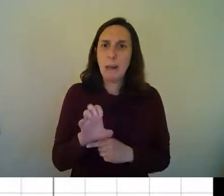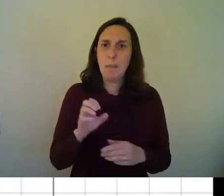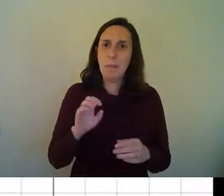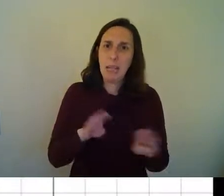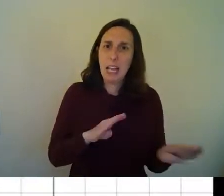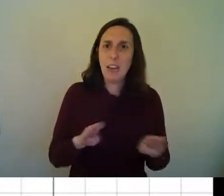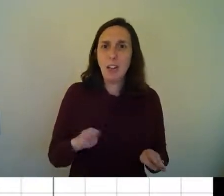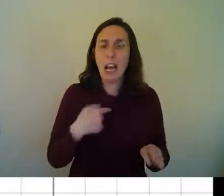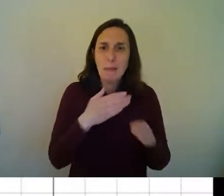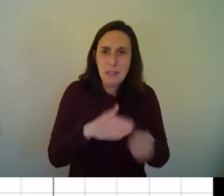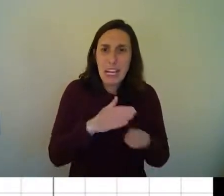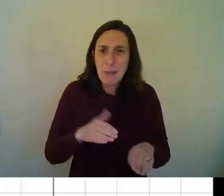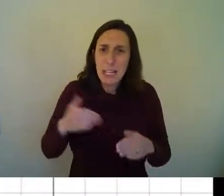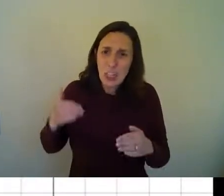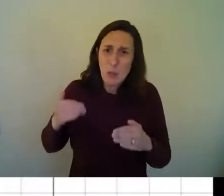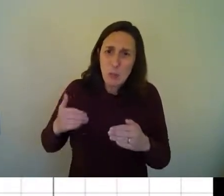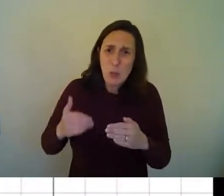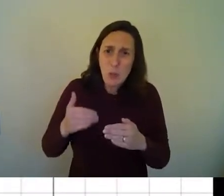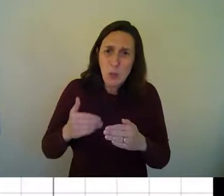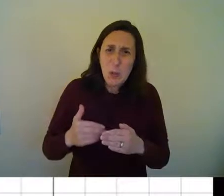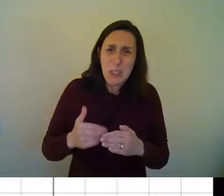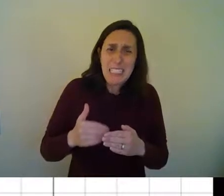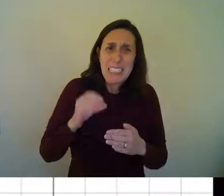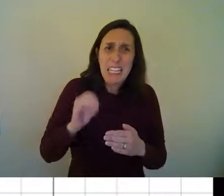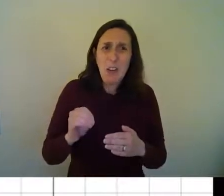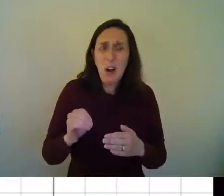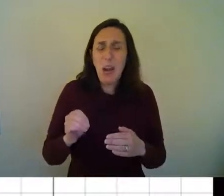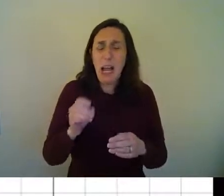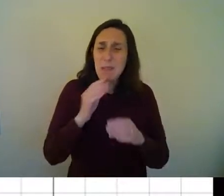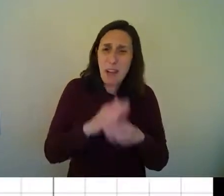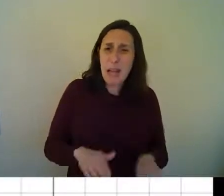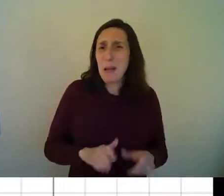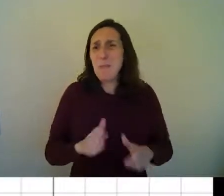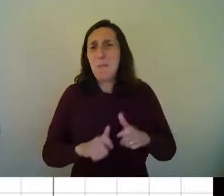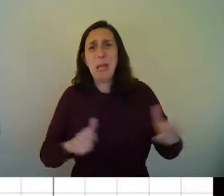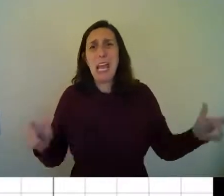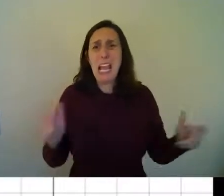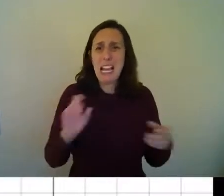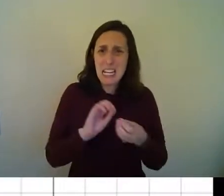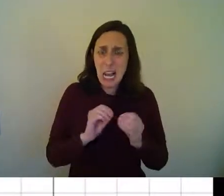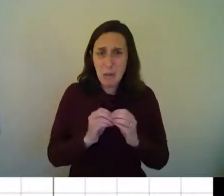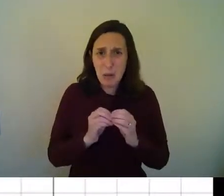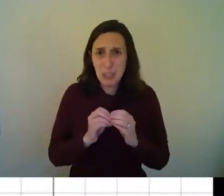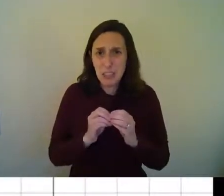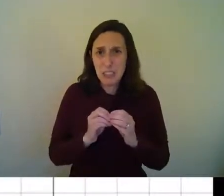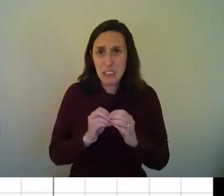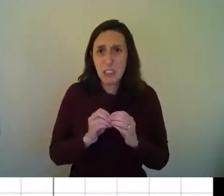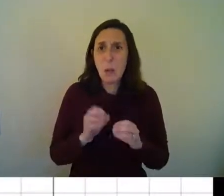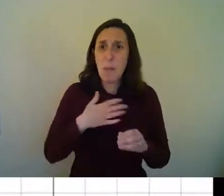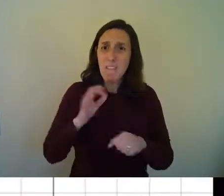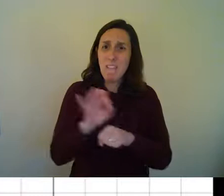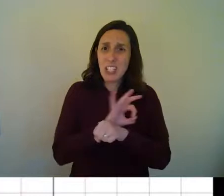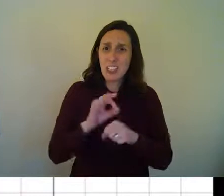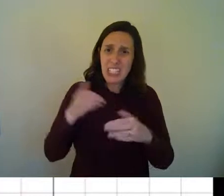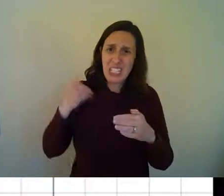closer and closer and closer to 0 by this large number I'm dividing by. So my function gets closer and